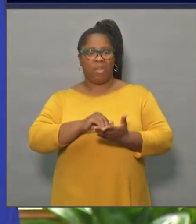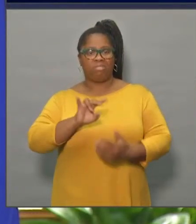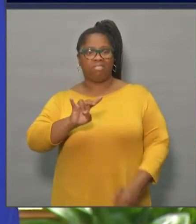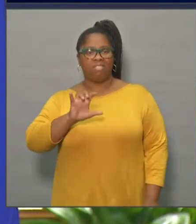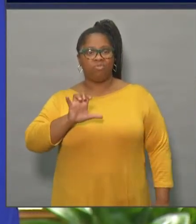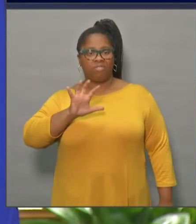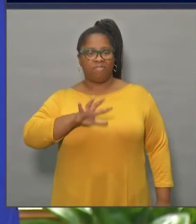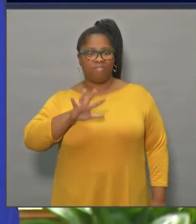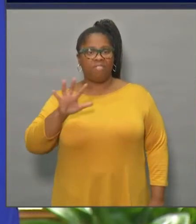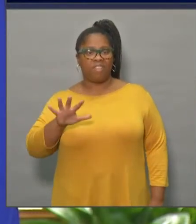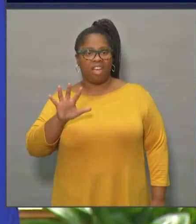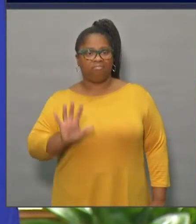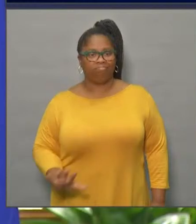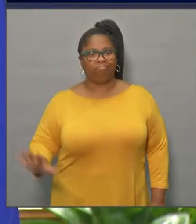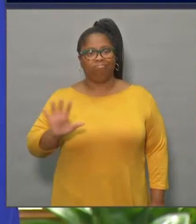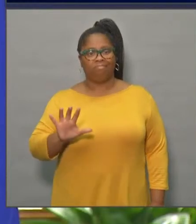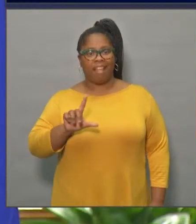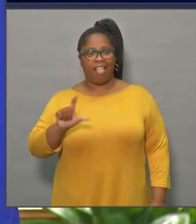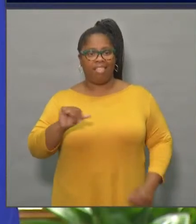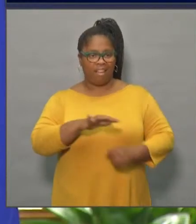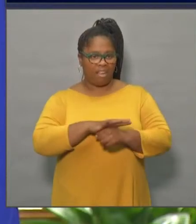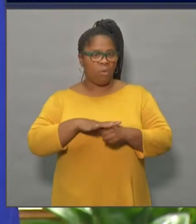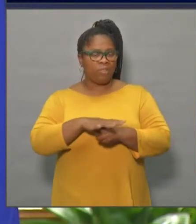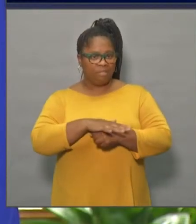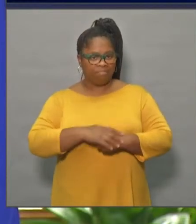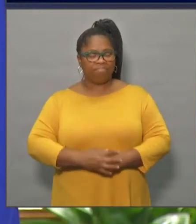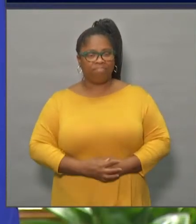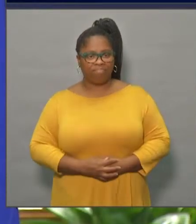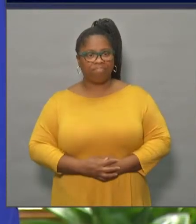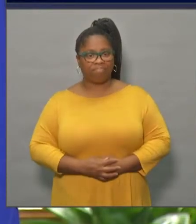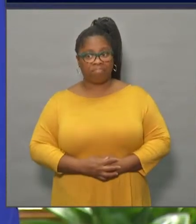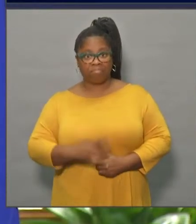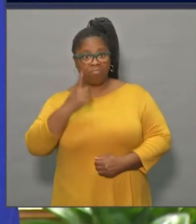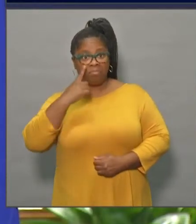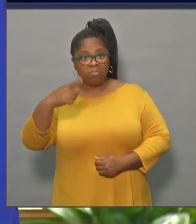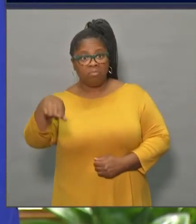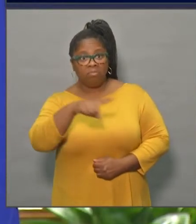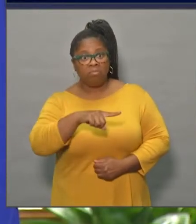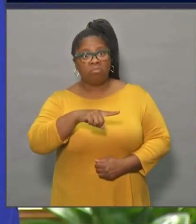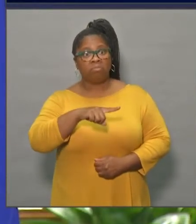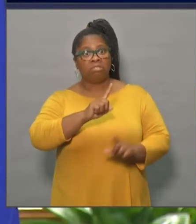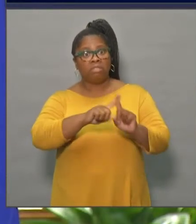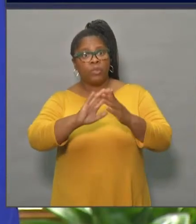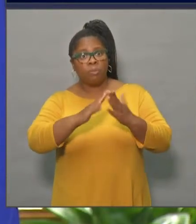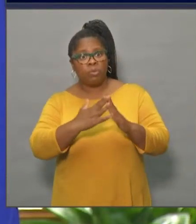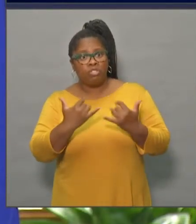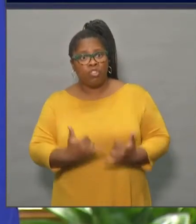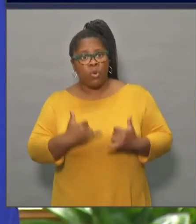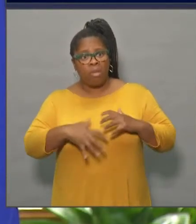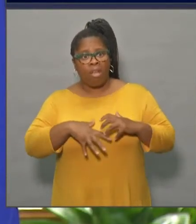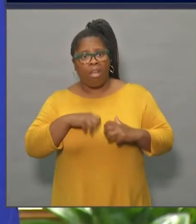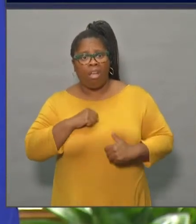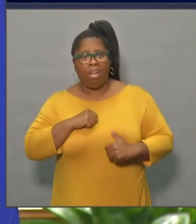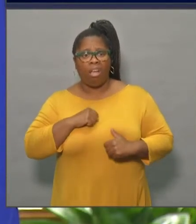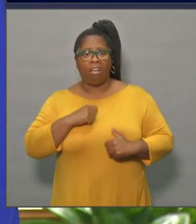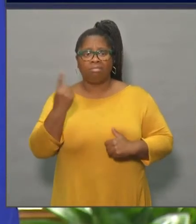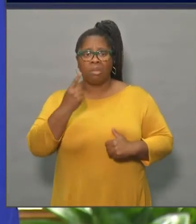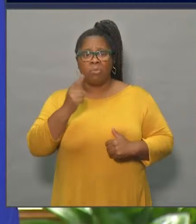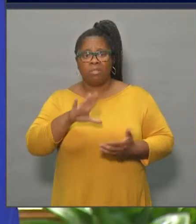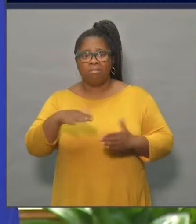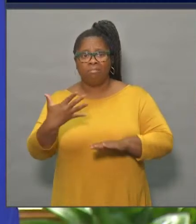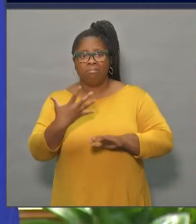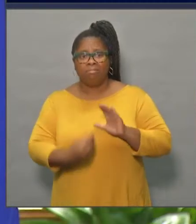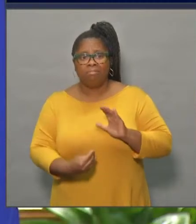1,755 across LA County. For all of you in our communities who are mourning someone you love who's passed away